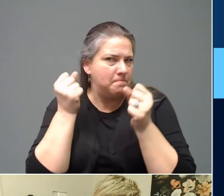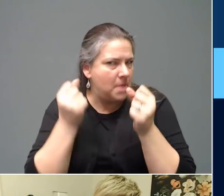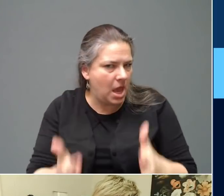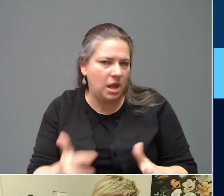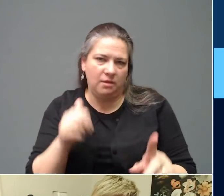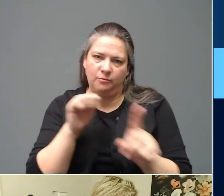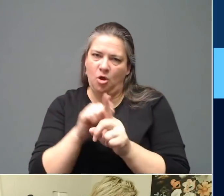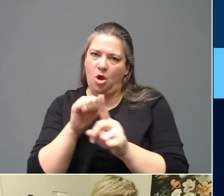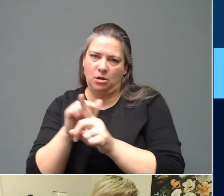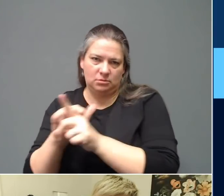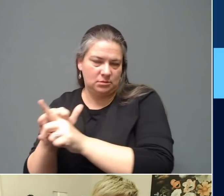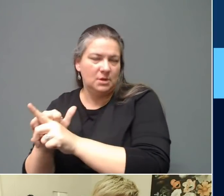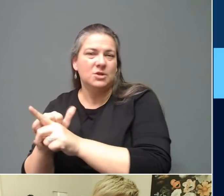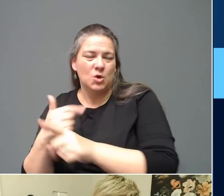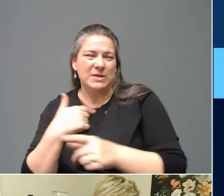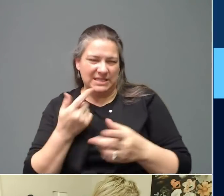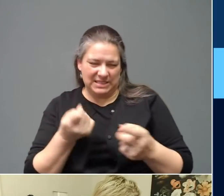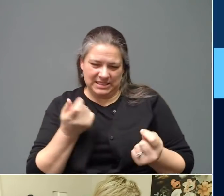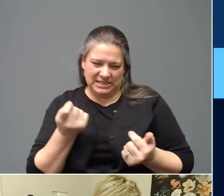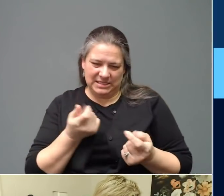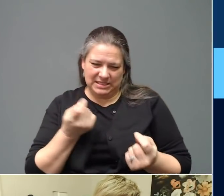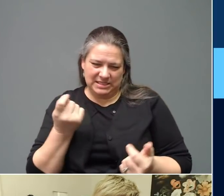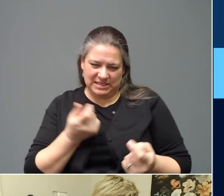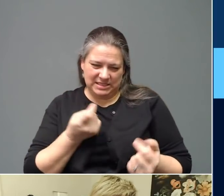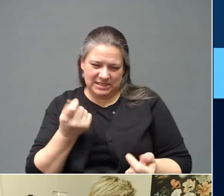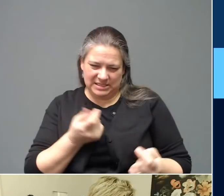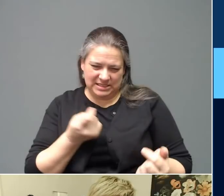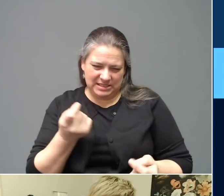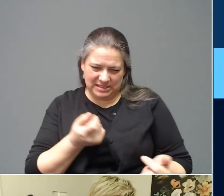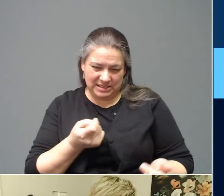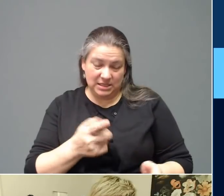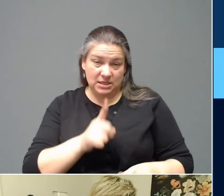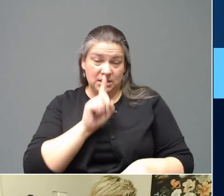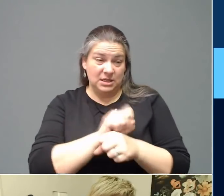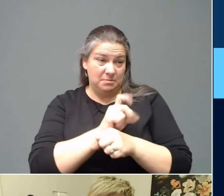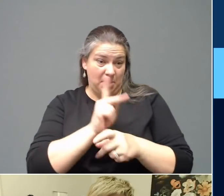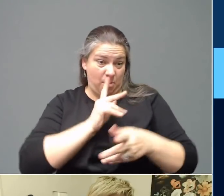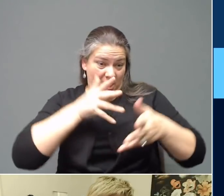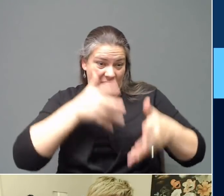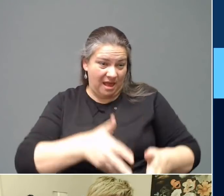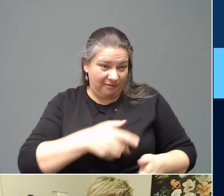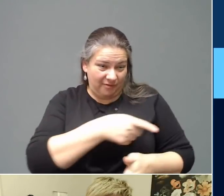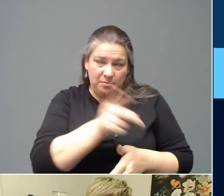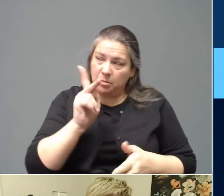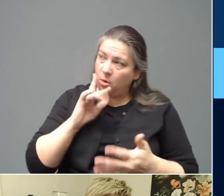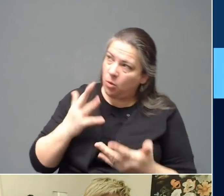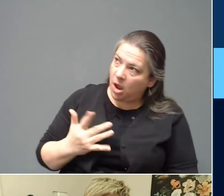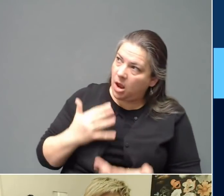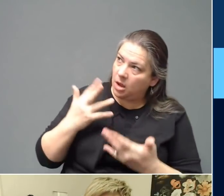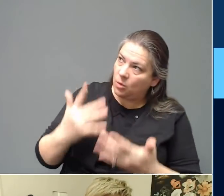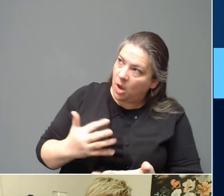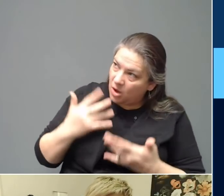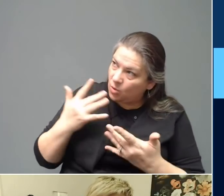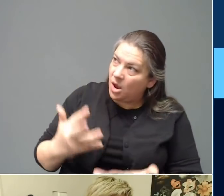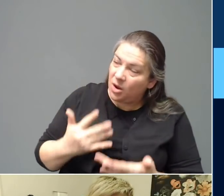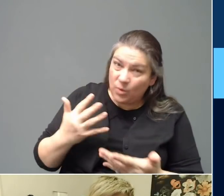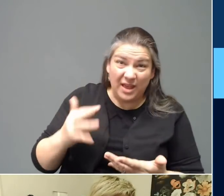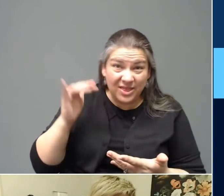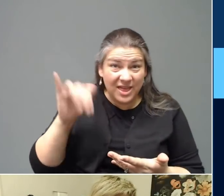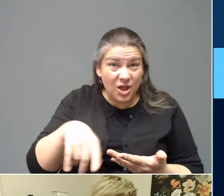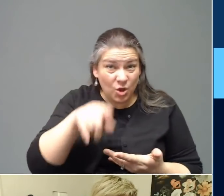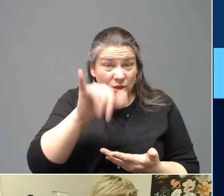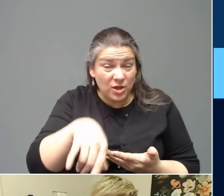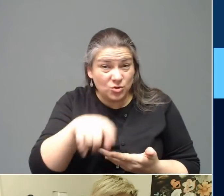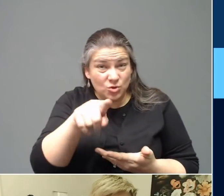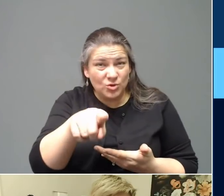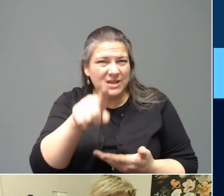those of you who are real living and breathing people and who are waiting for an answer, that means that you need some help.